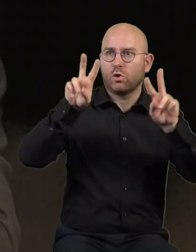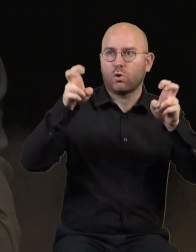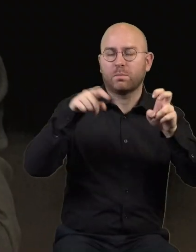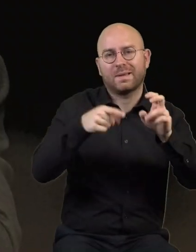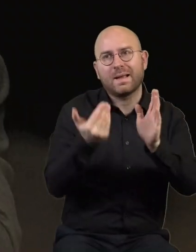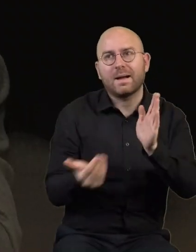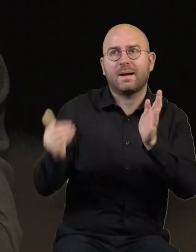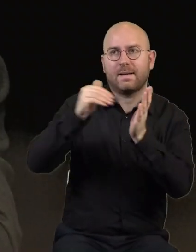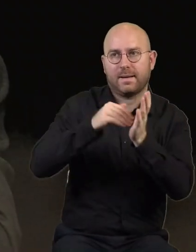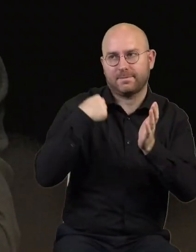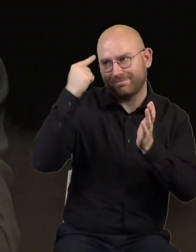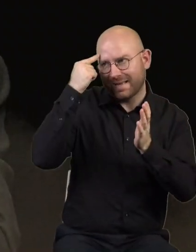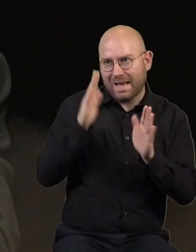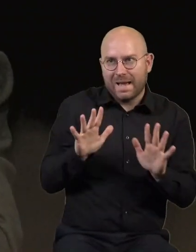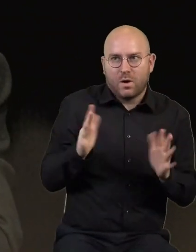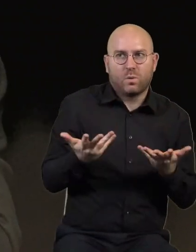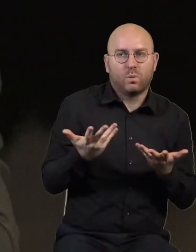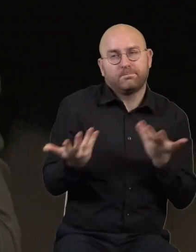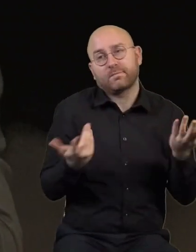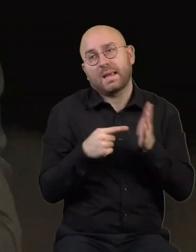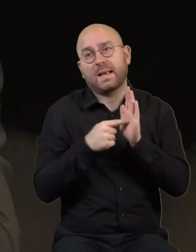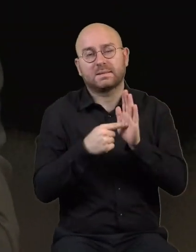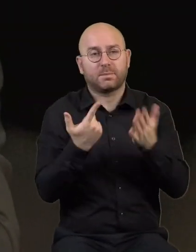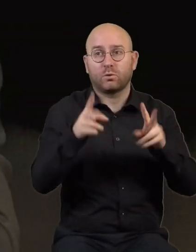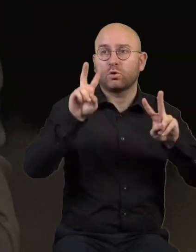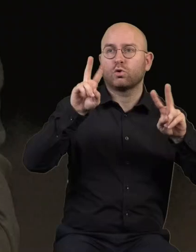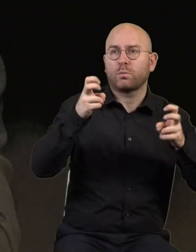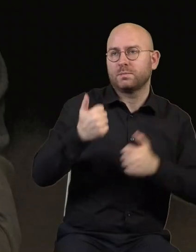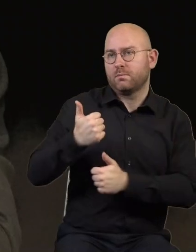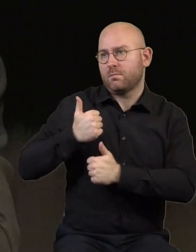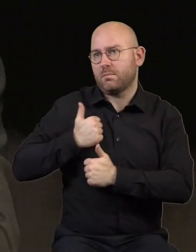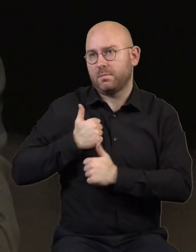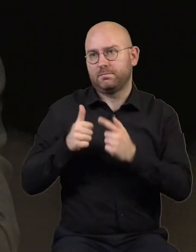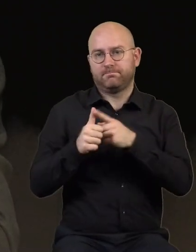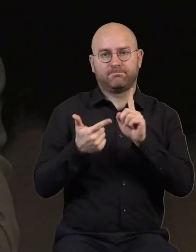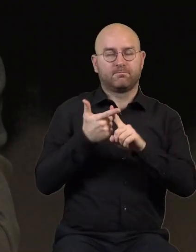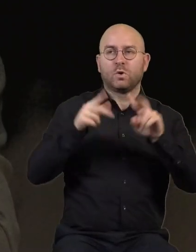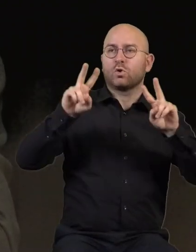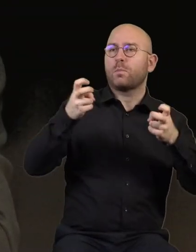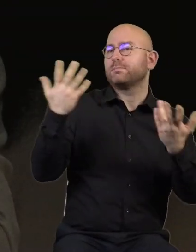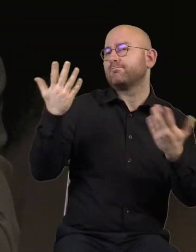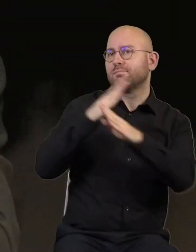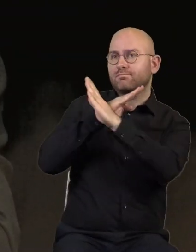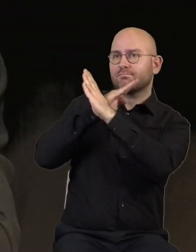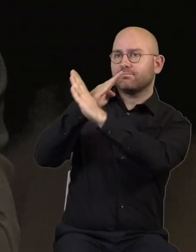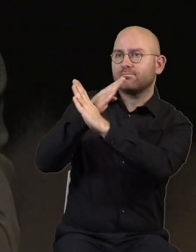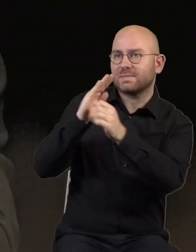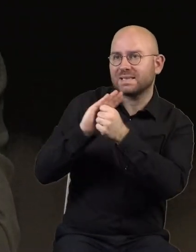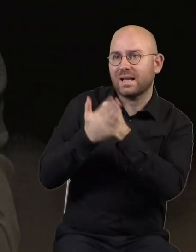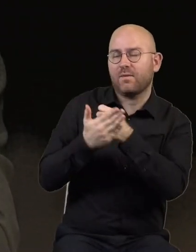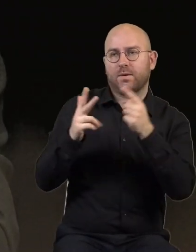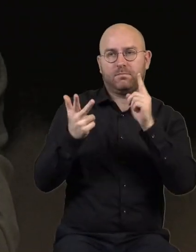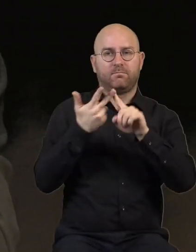security considerations into the transport planning context. I mean, what we have seen is that over the